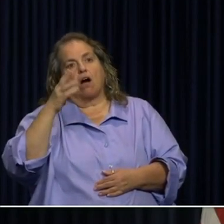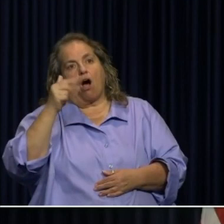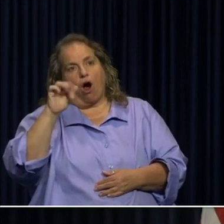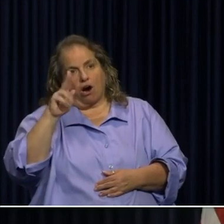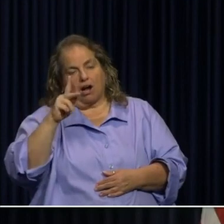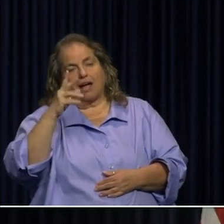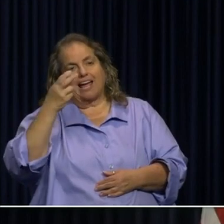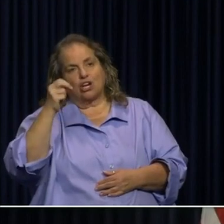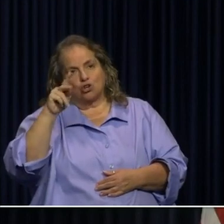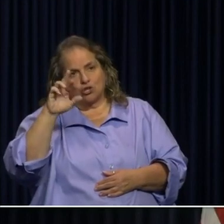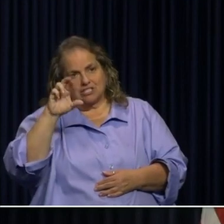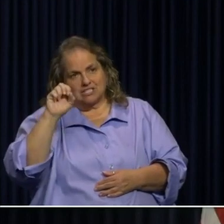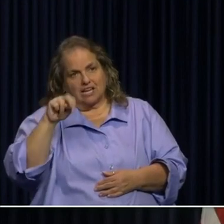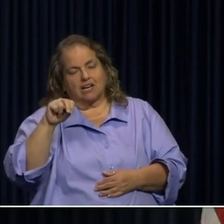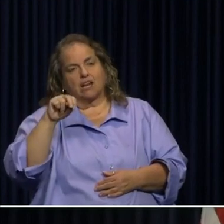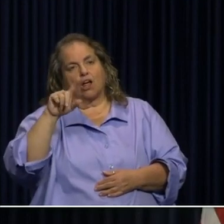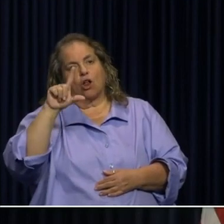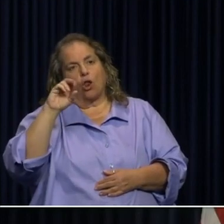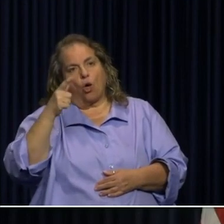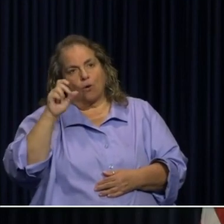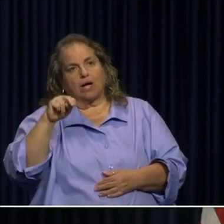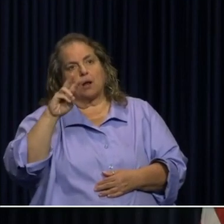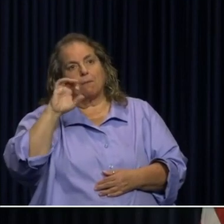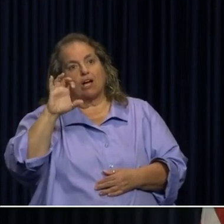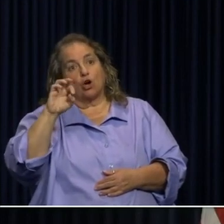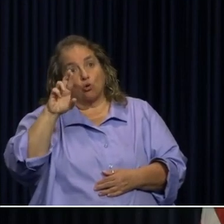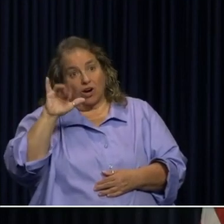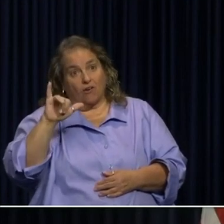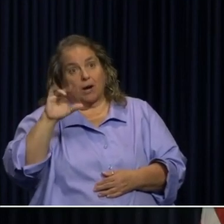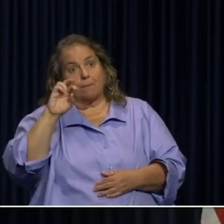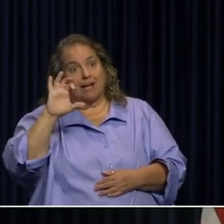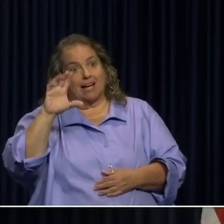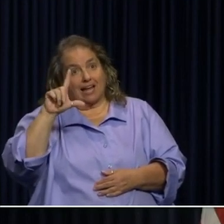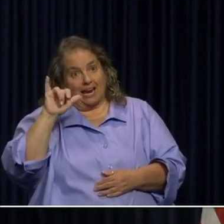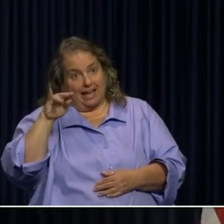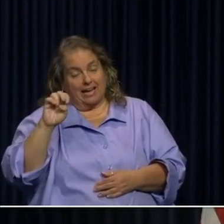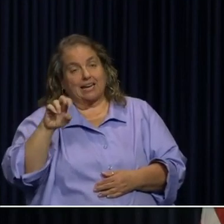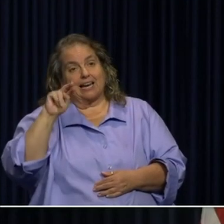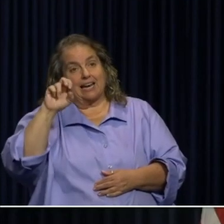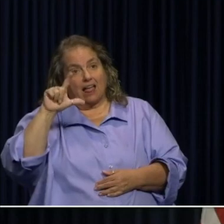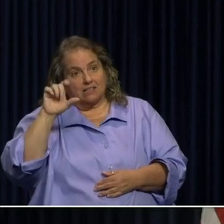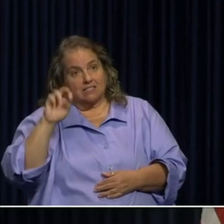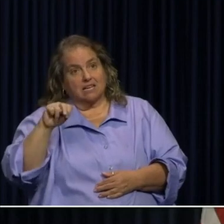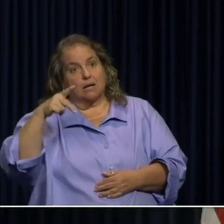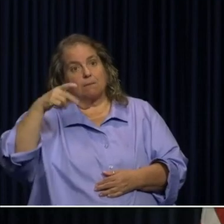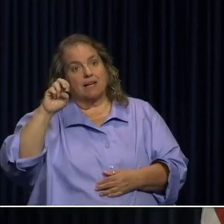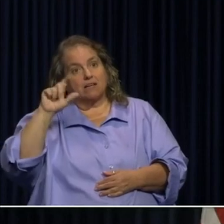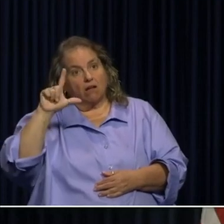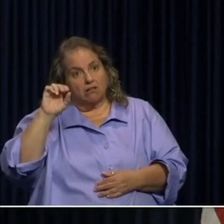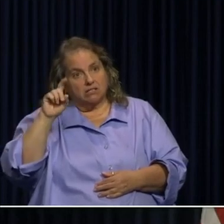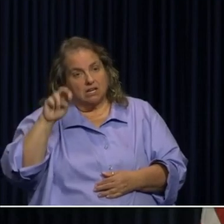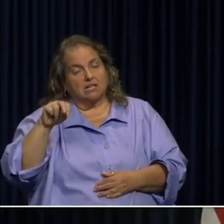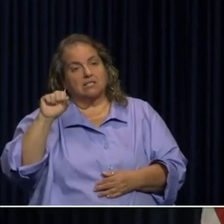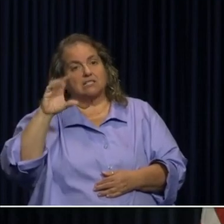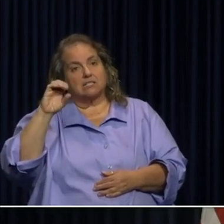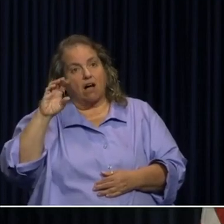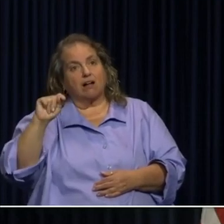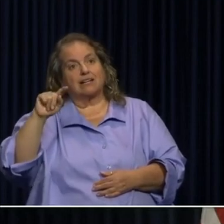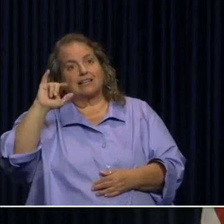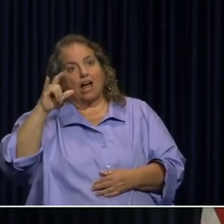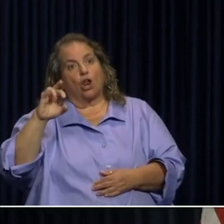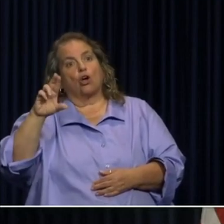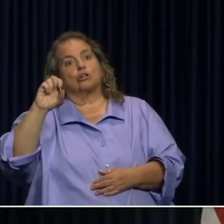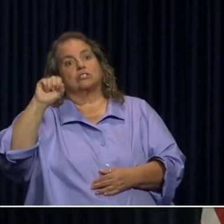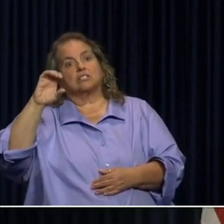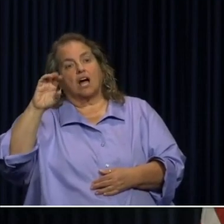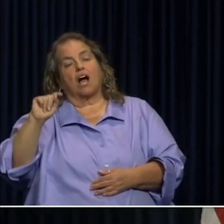Logan, Marion, Mason, McCreary, McLean, Nelson, Pendleton, Scott, Taylor, Todd, Union, Washington,